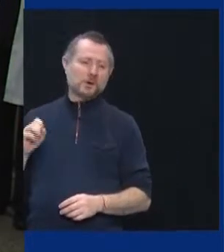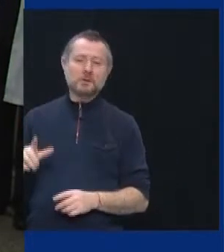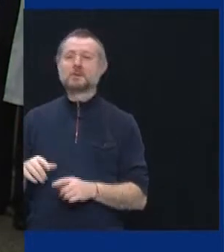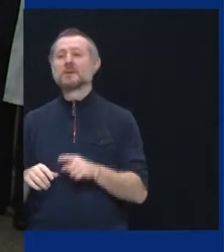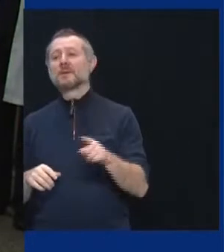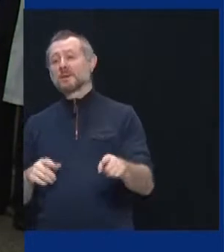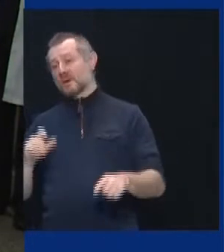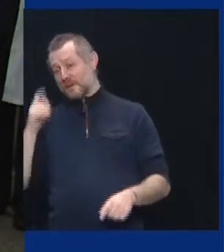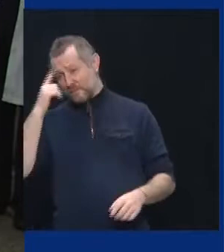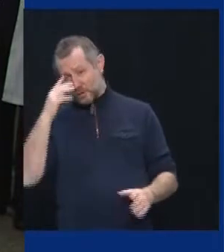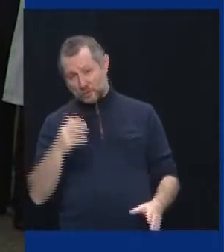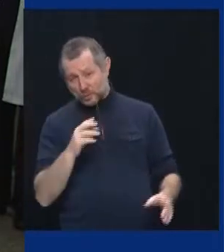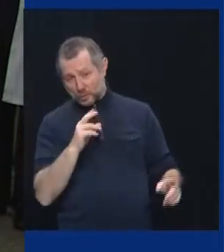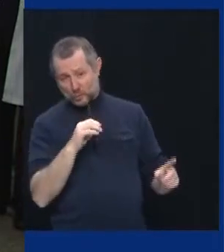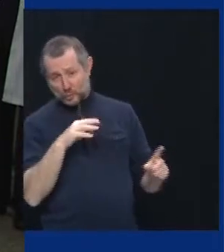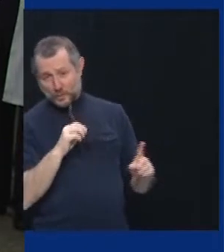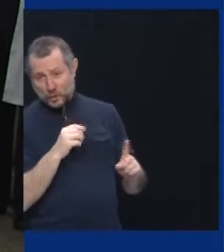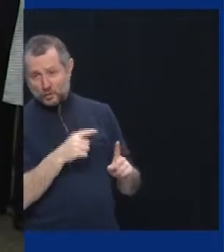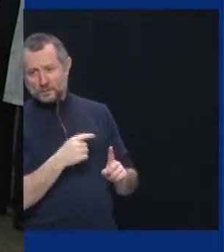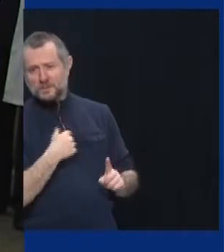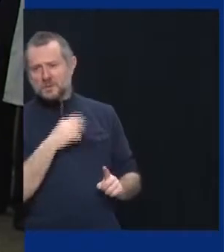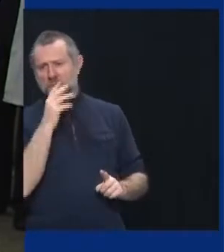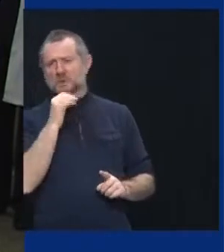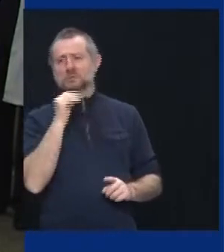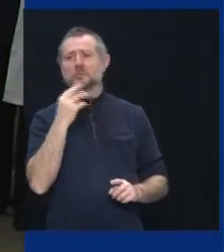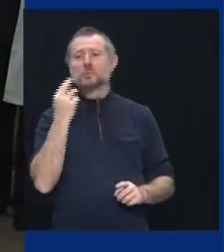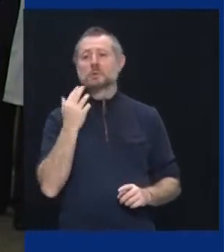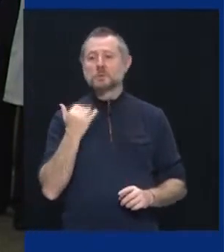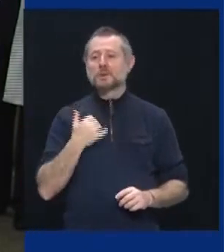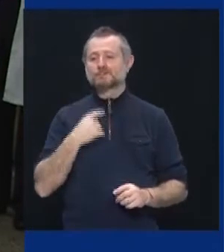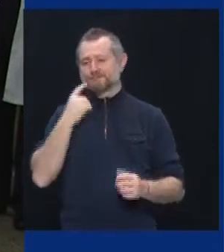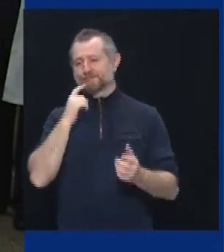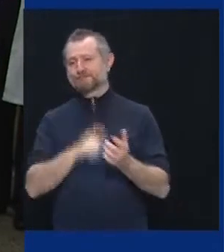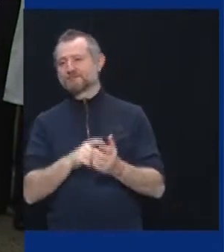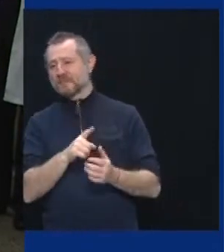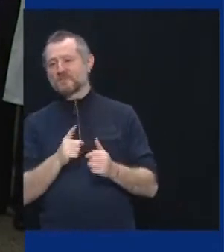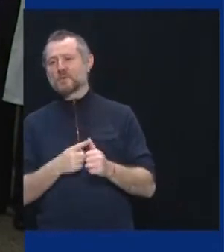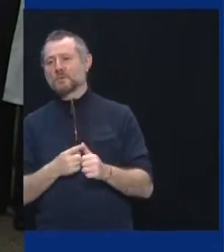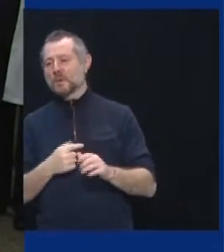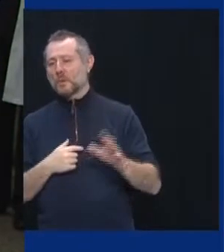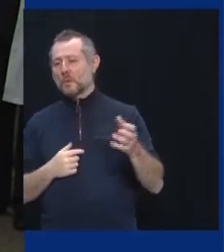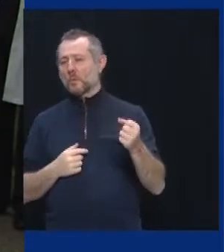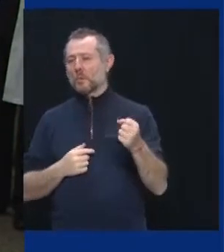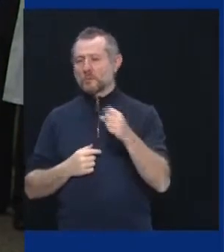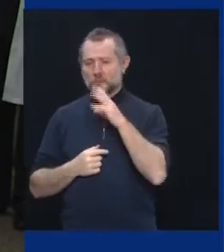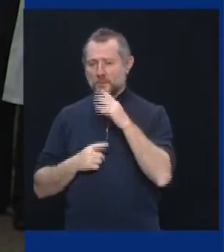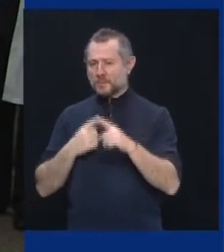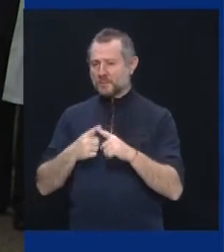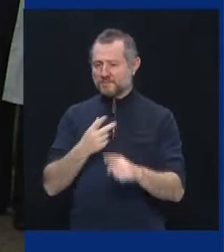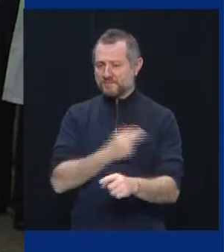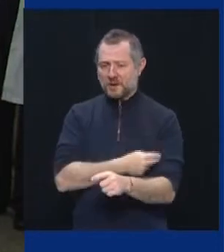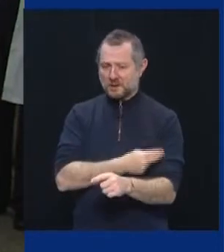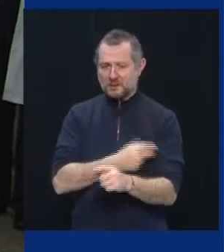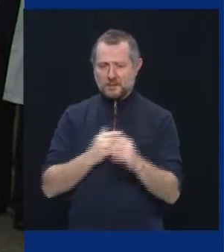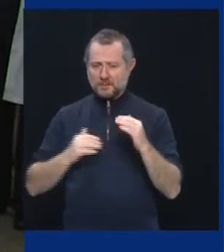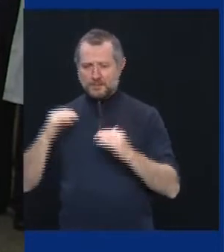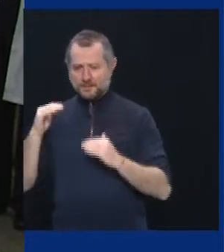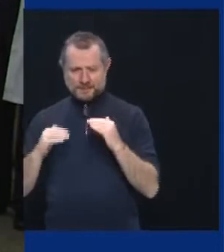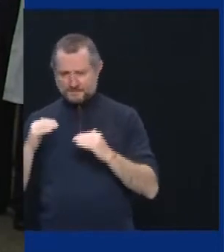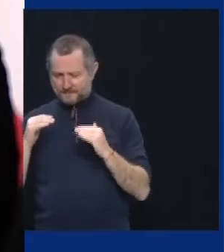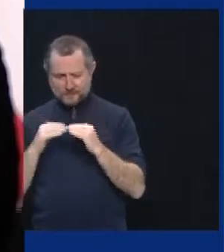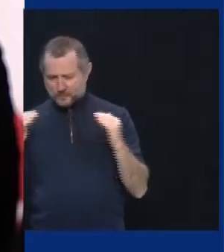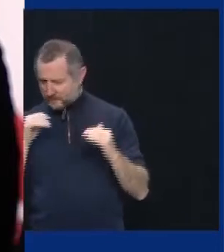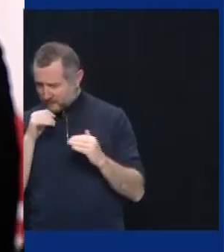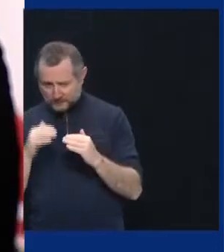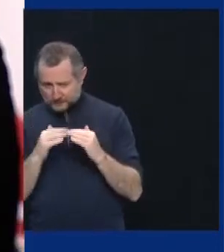I'll outline in a minute. Let me just say, before I talk about vaccine equity, how